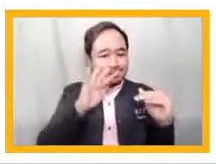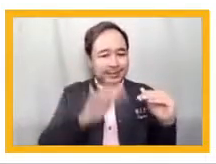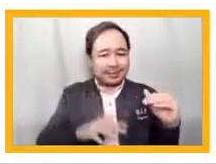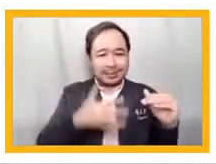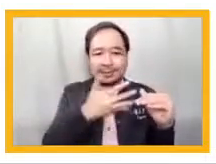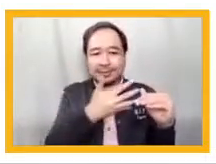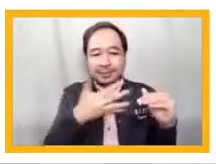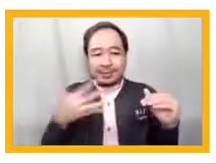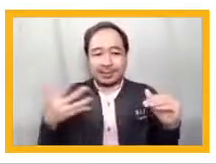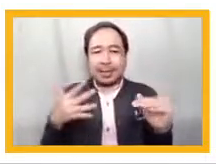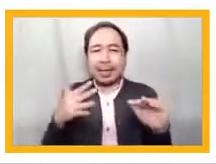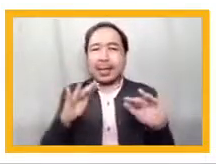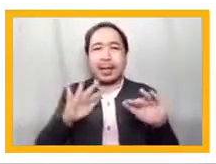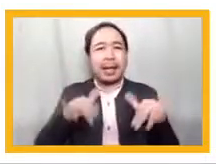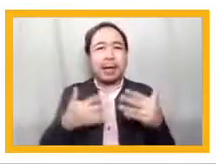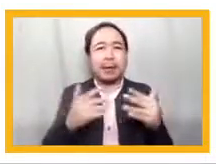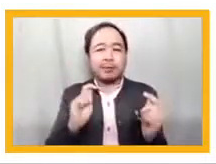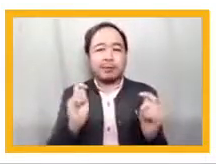customized by certain